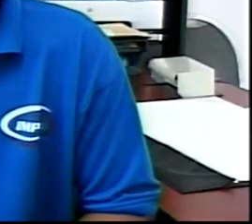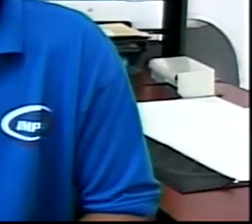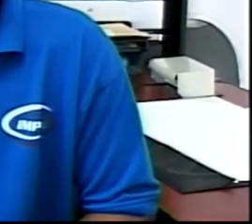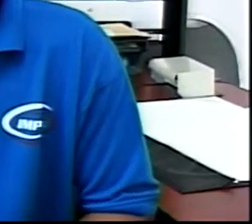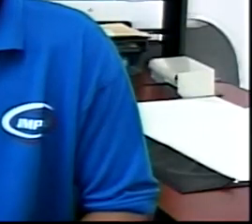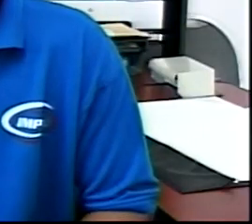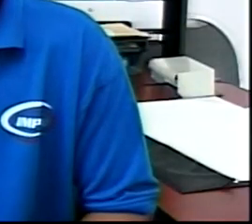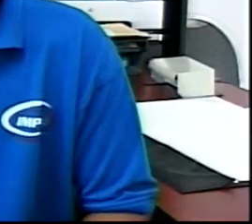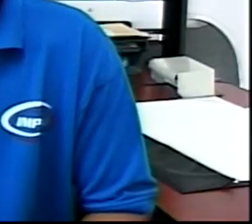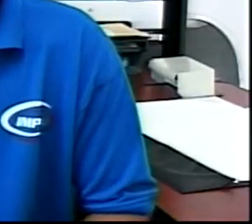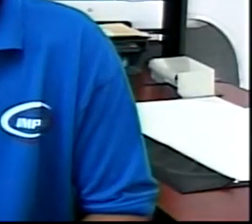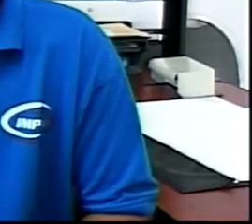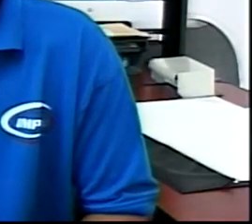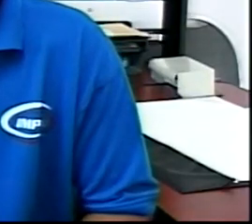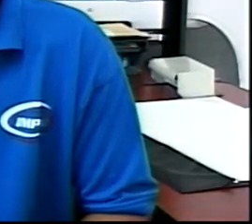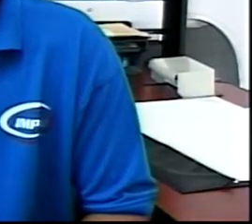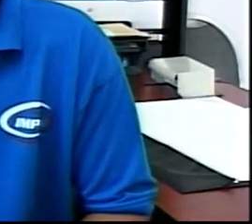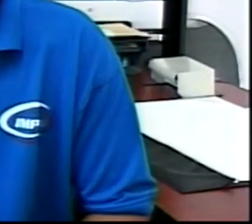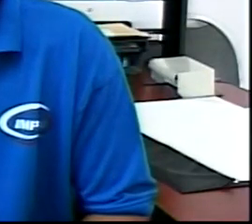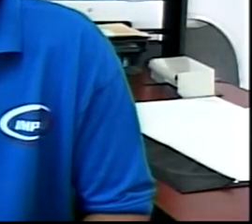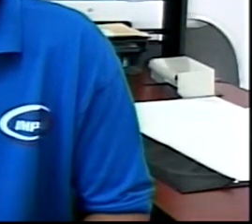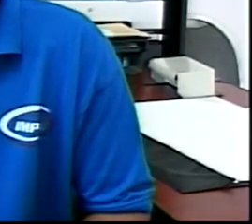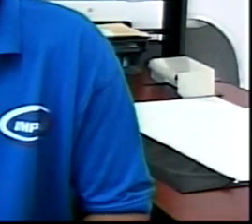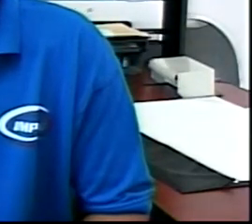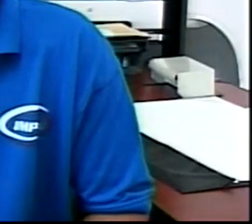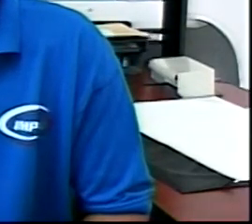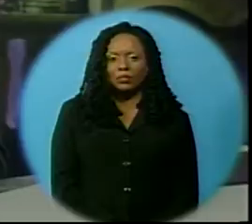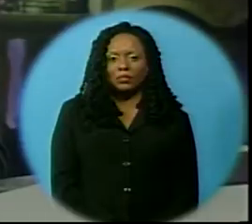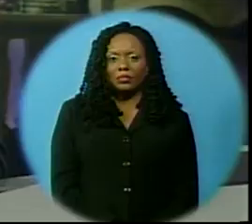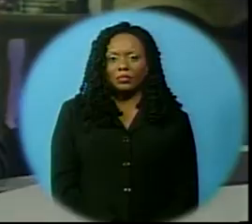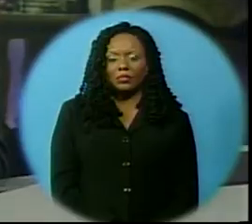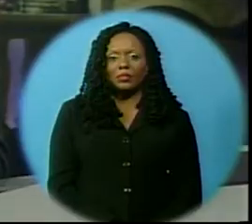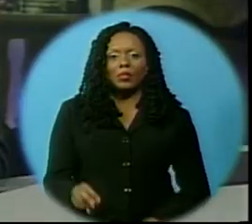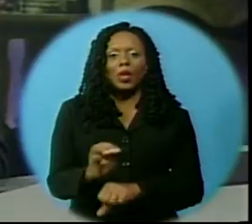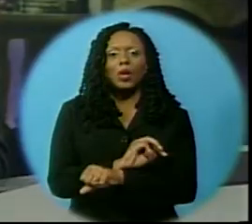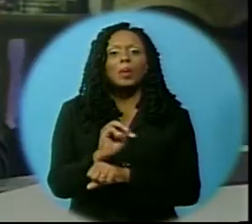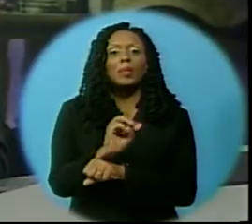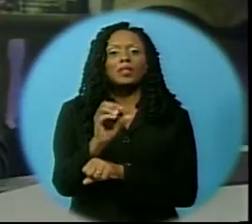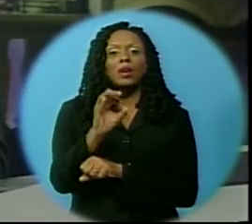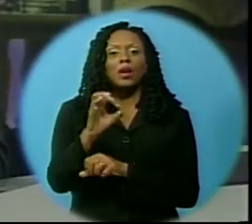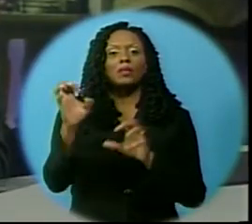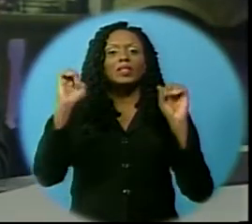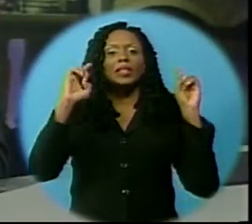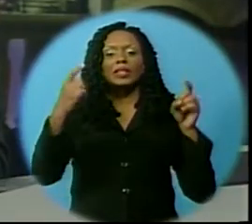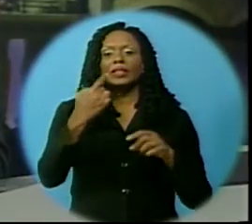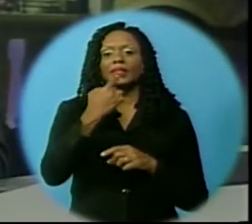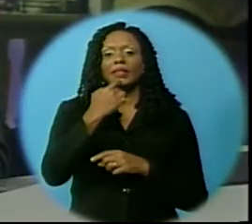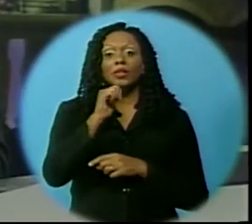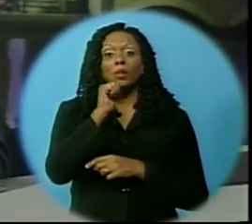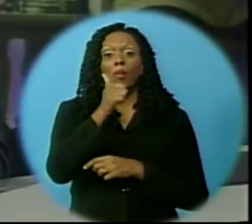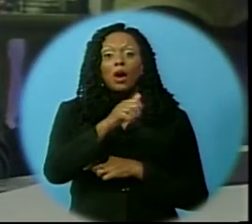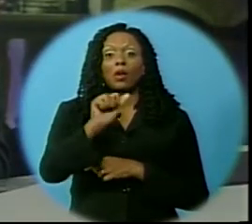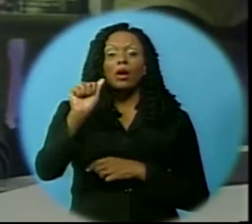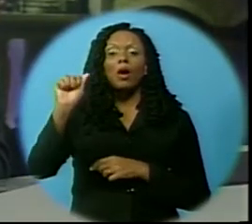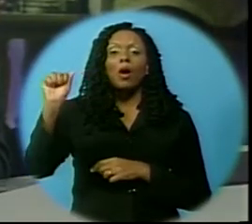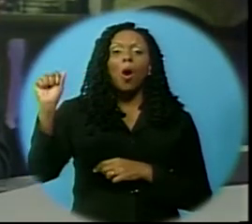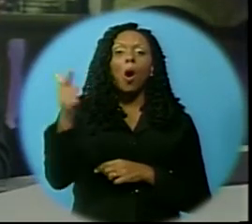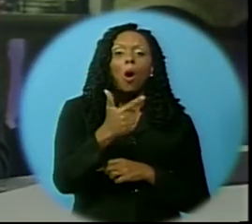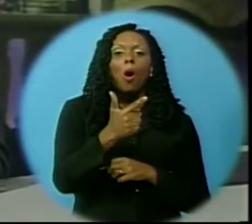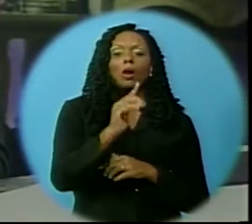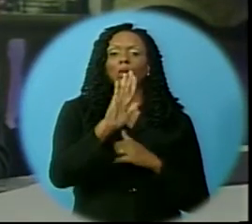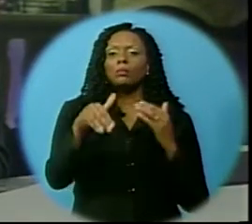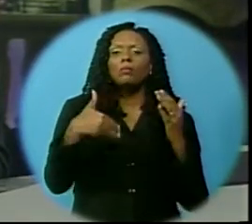Administration Division, has asked that a plan of action be put in place. And meantime, the Ministry of Education says all schools